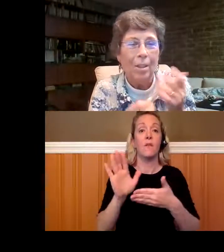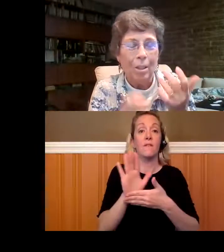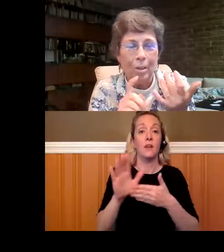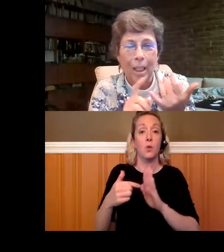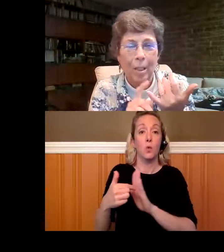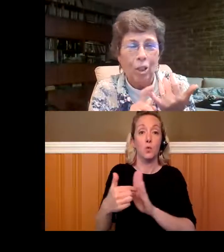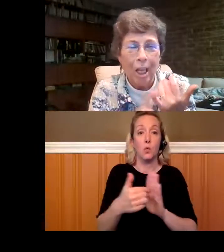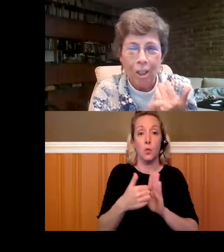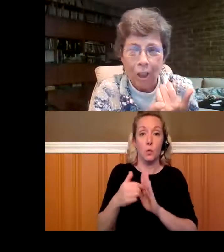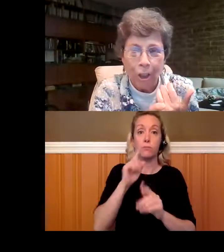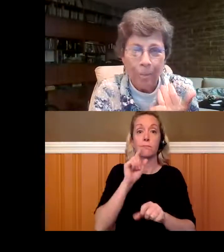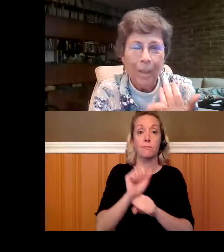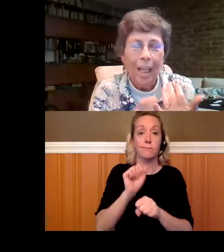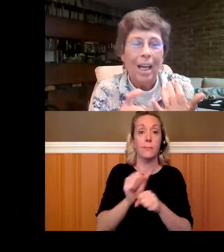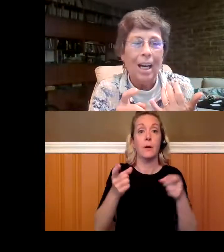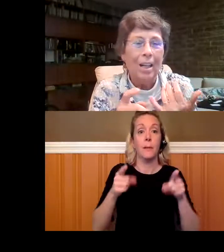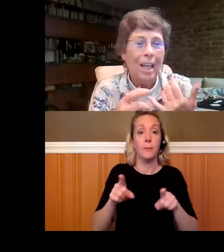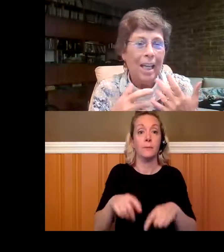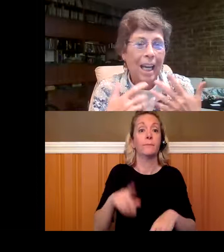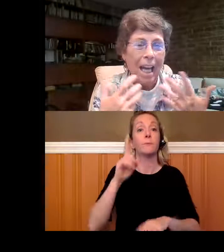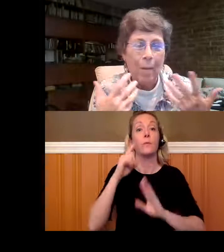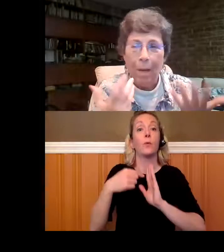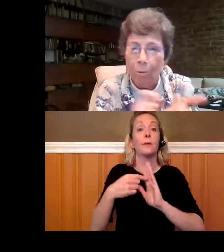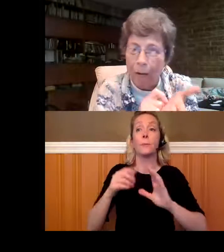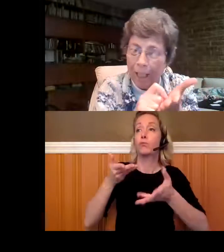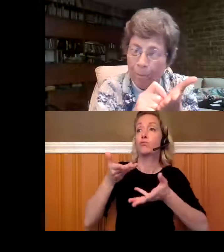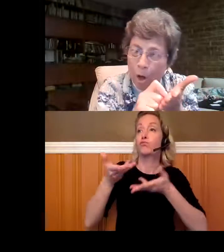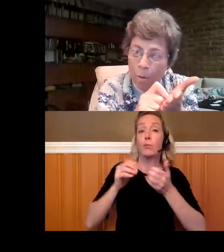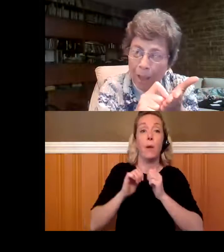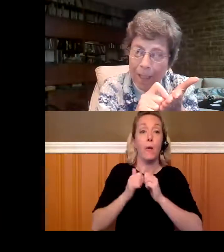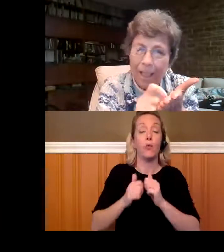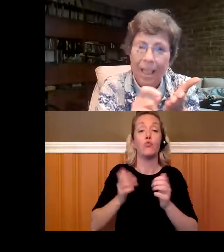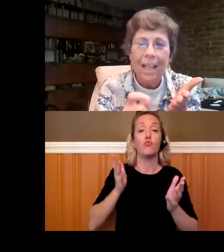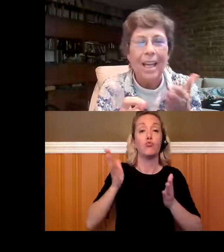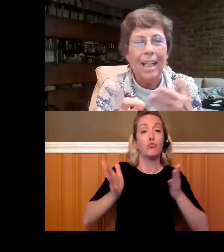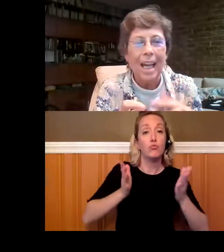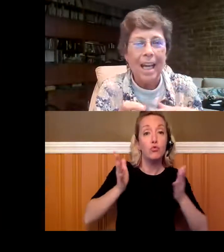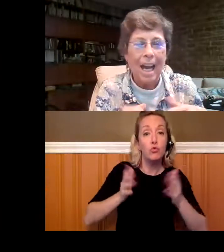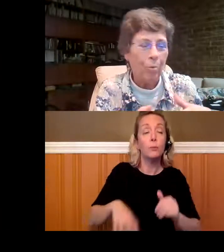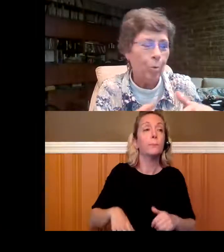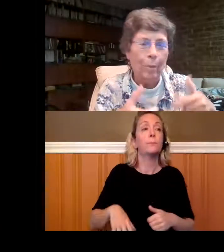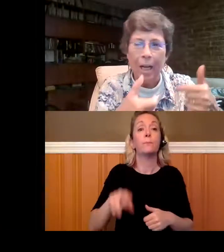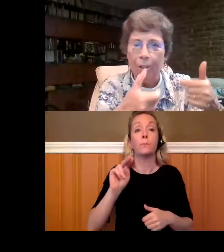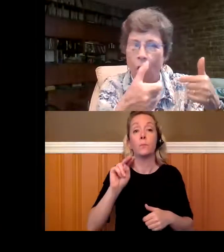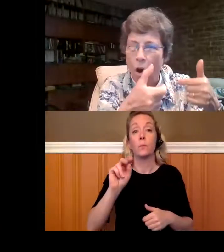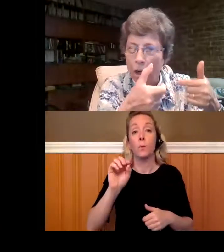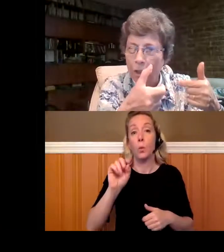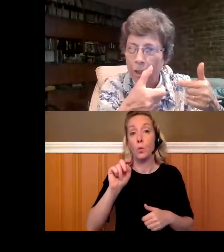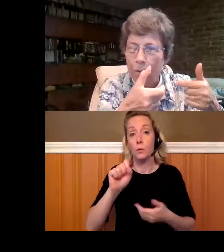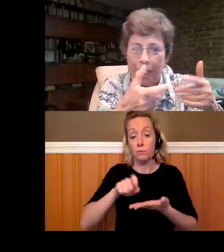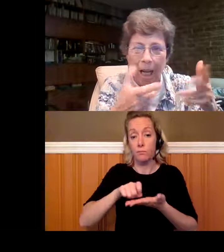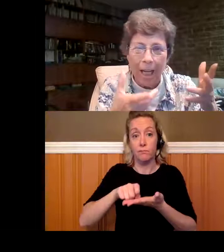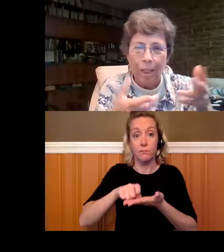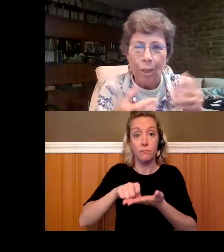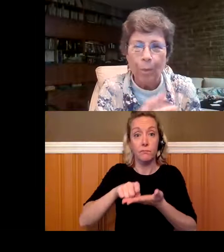can gesture, they can maybe write some notes, they can have prepared cards or signs